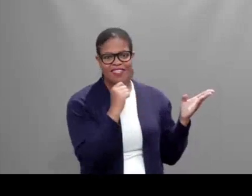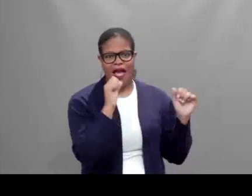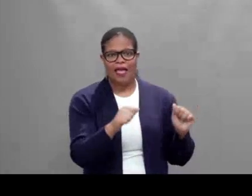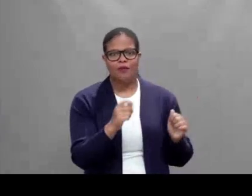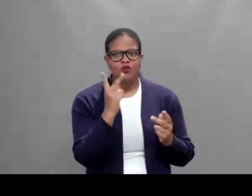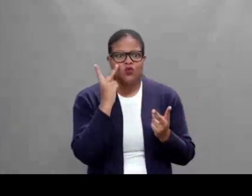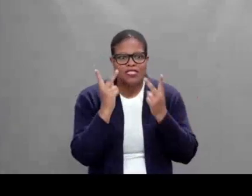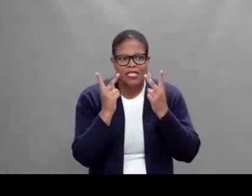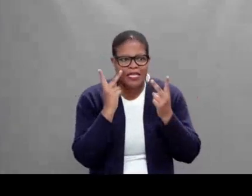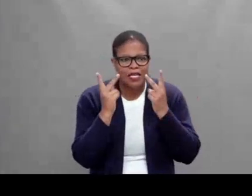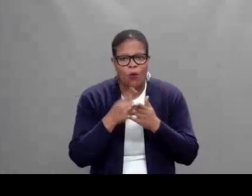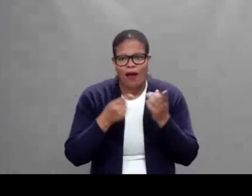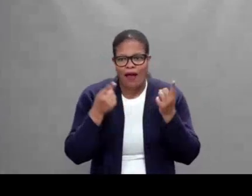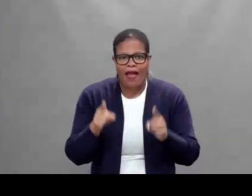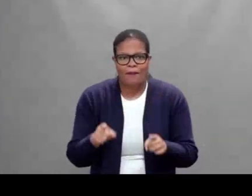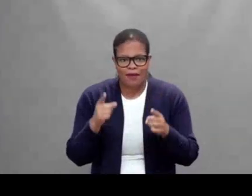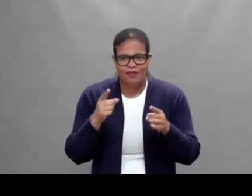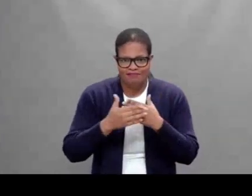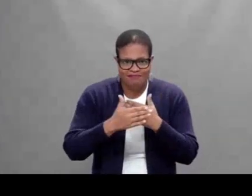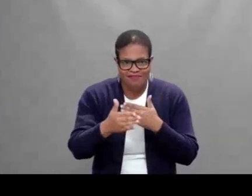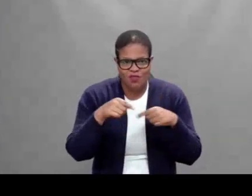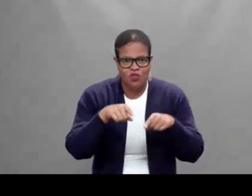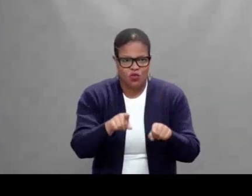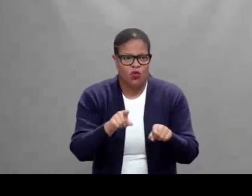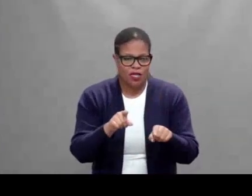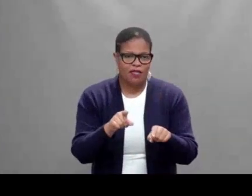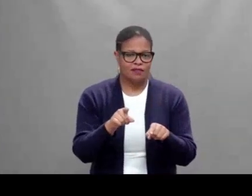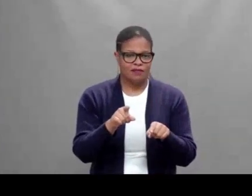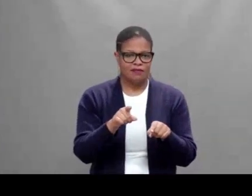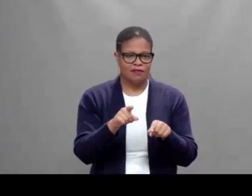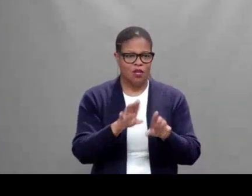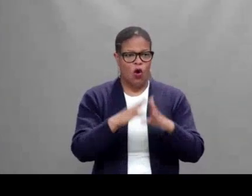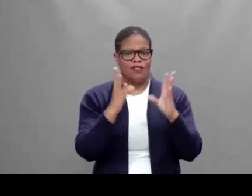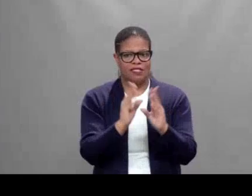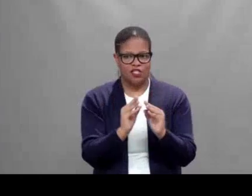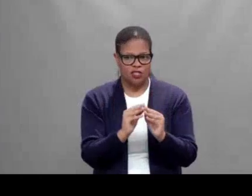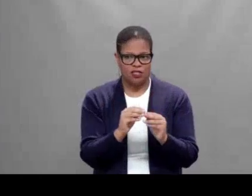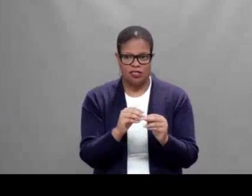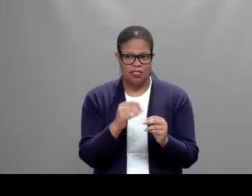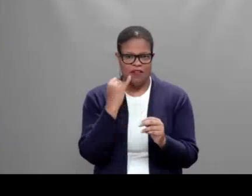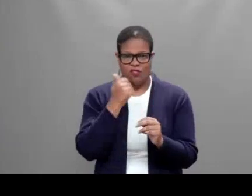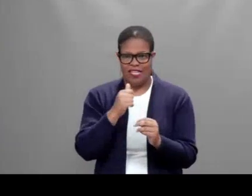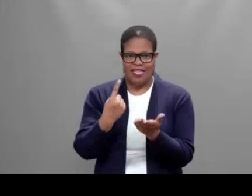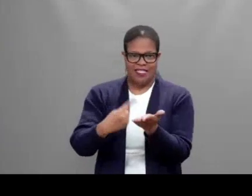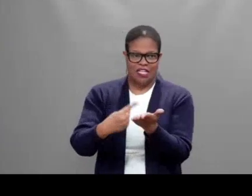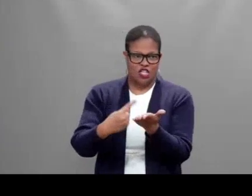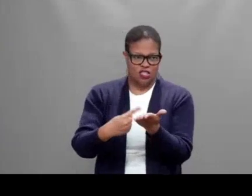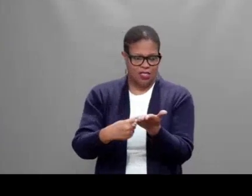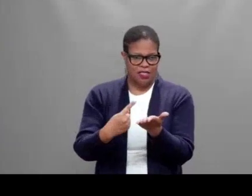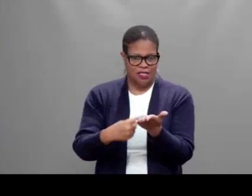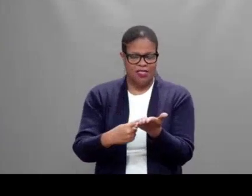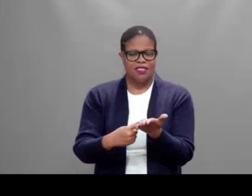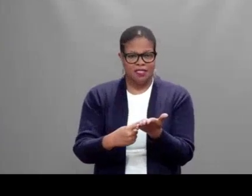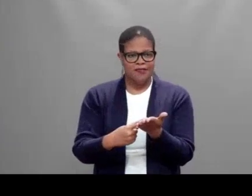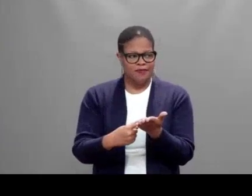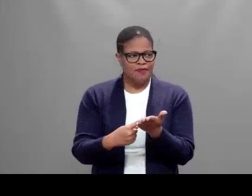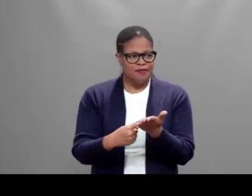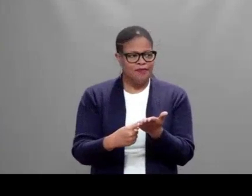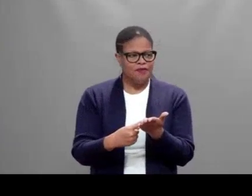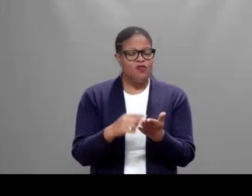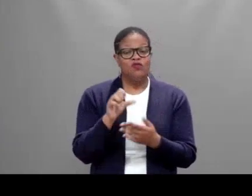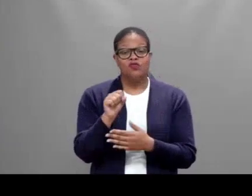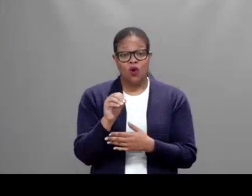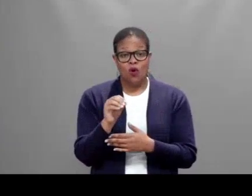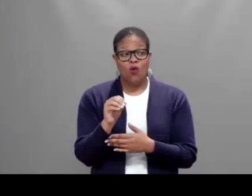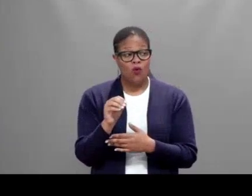to see what happened during closed session or if there was any discussion after in terms of open session coming back.